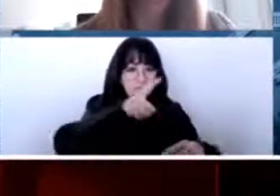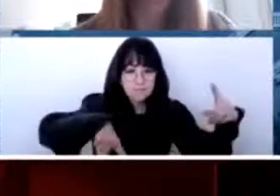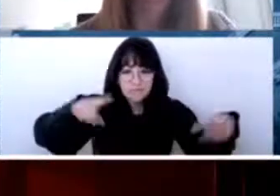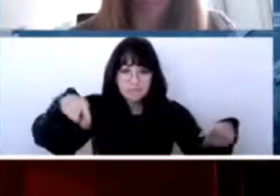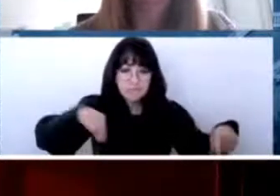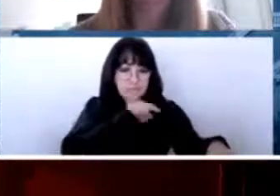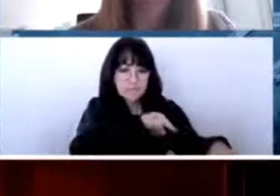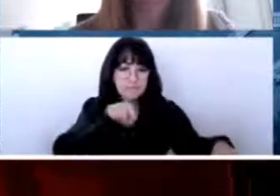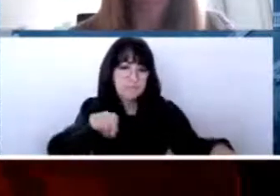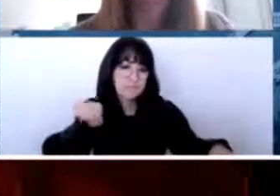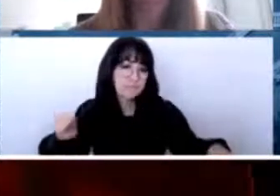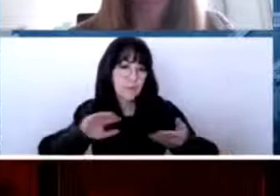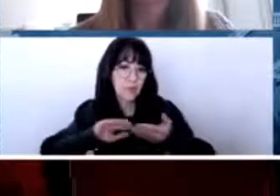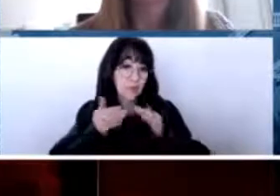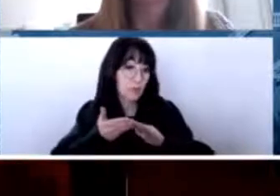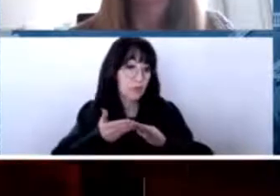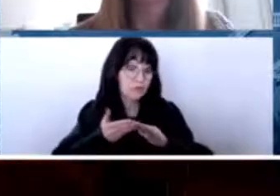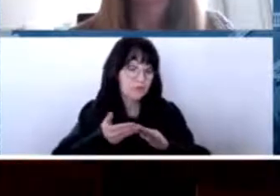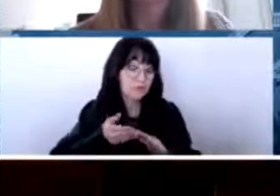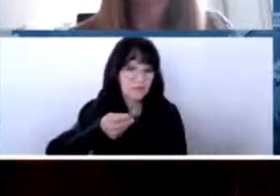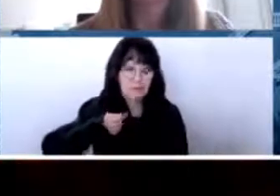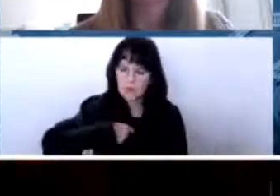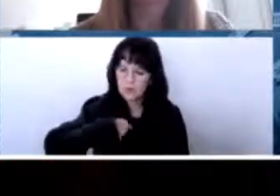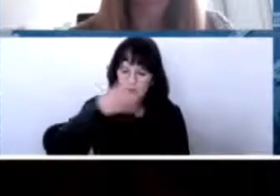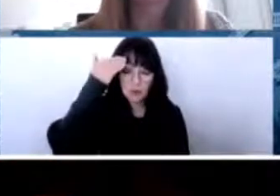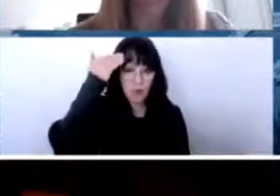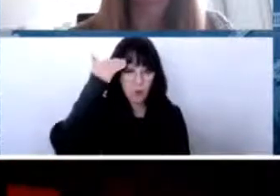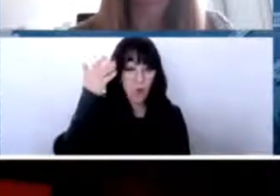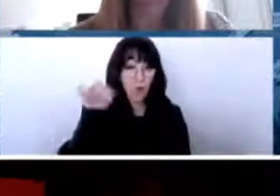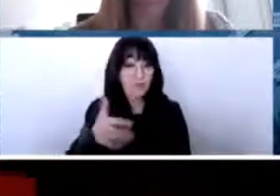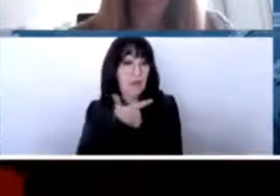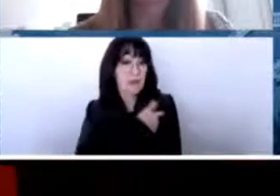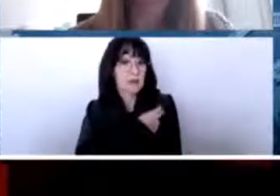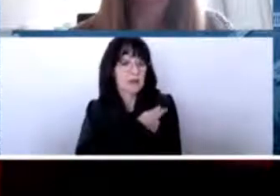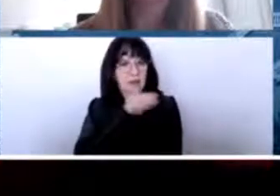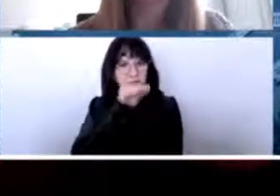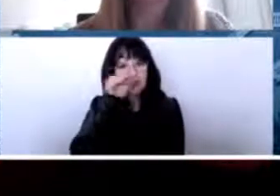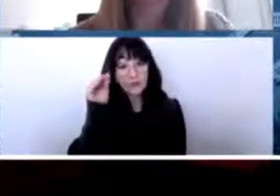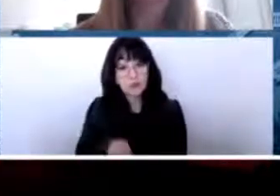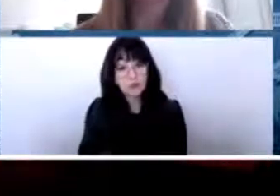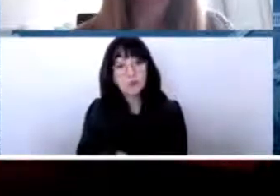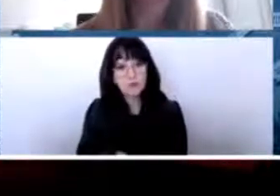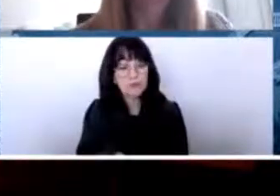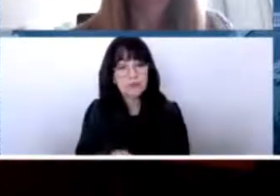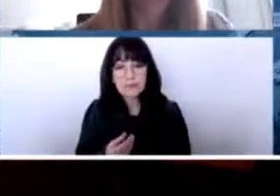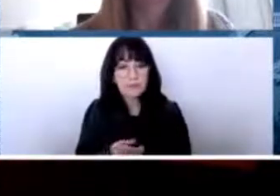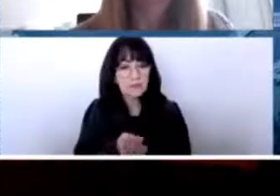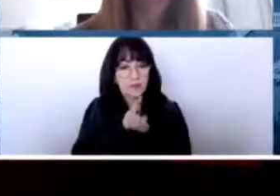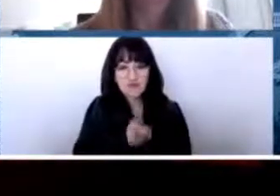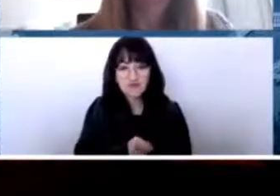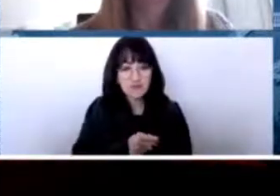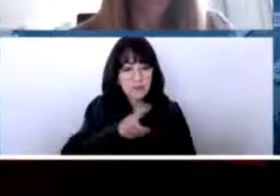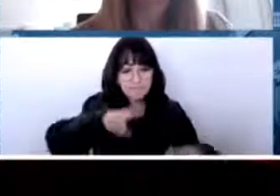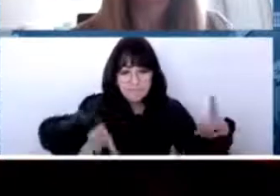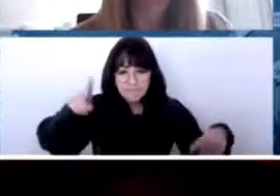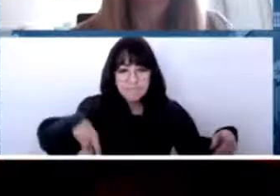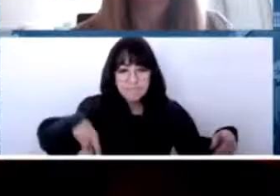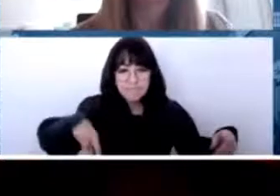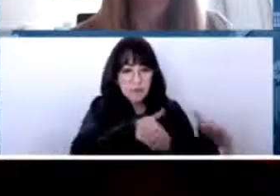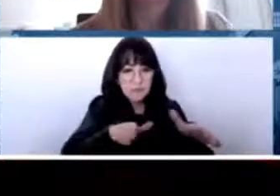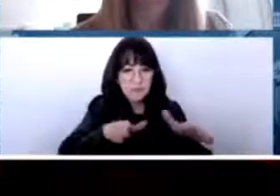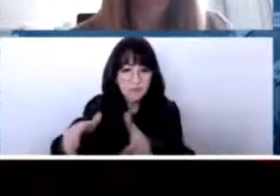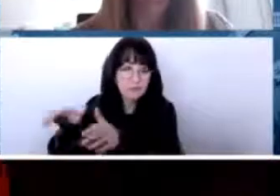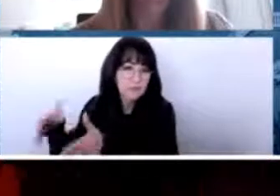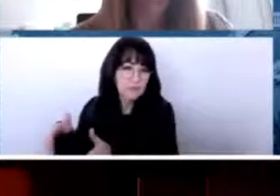that the vaccination rates are very different across the state in community by community, and therefore district